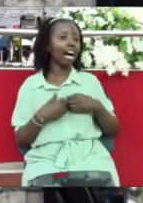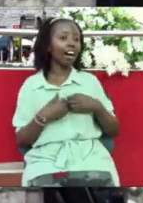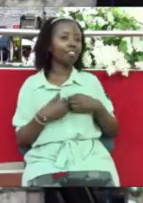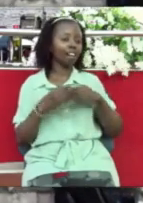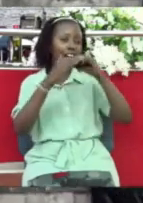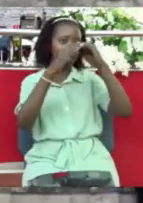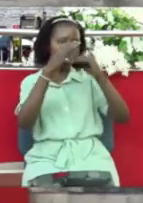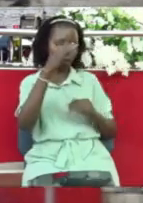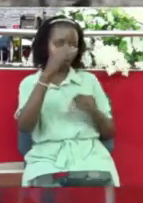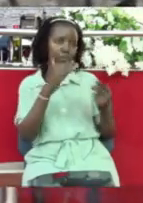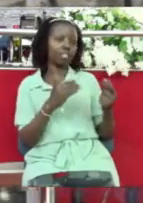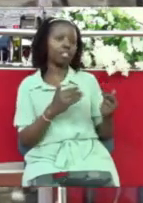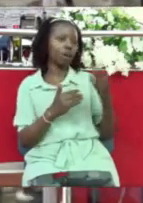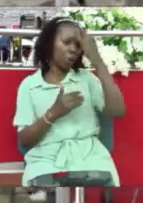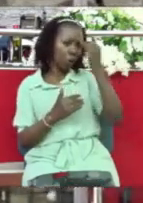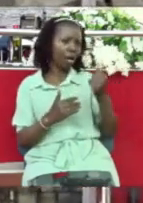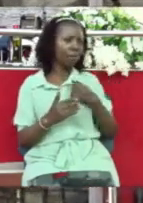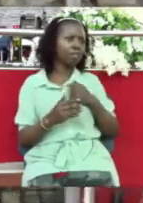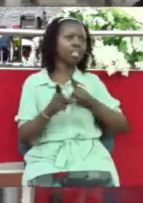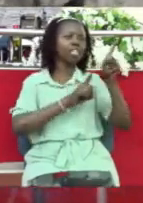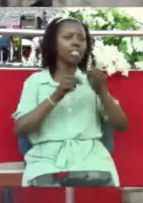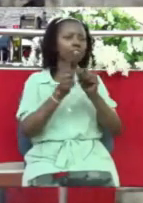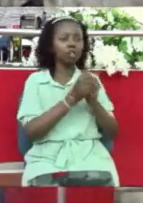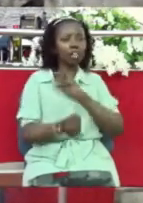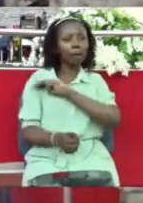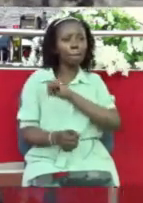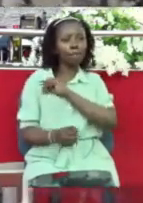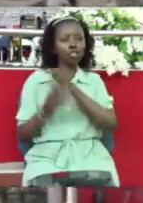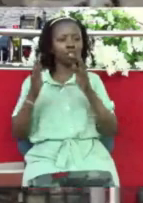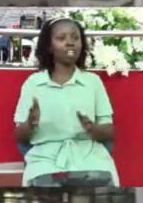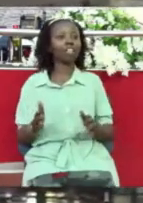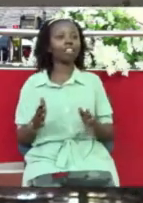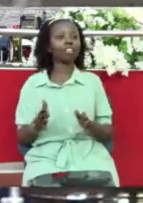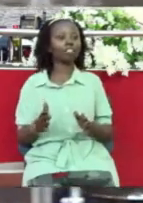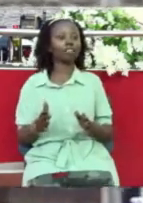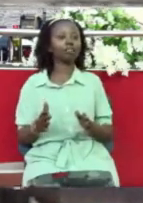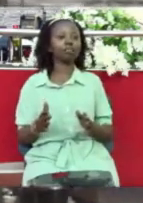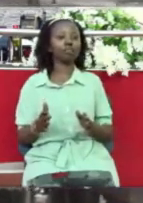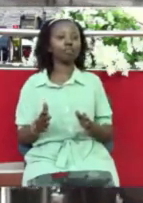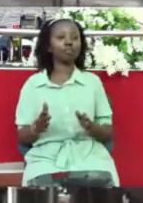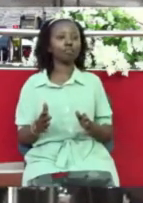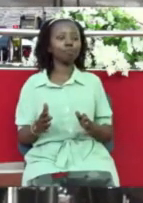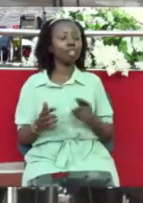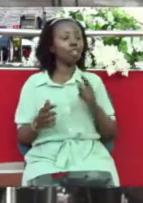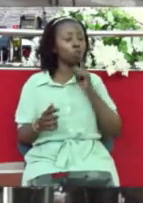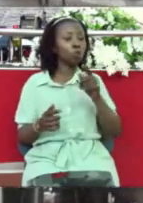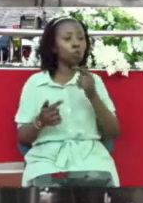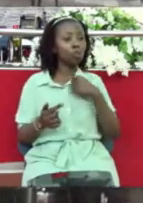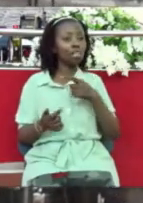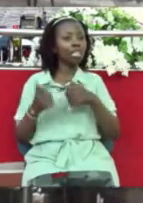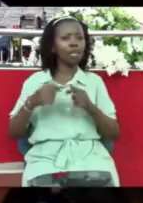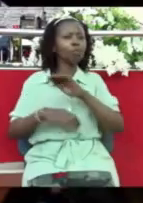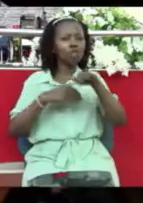sababu nilisafiri kama mhubiri. The rest is history. Hiyo ingine at ni mambo imepita. I came with all of them to Jomo